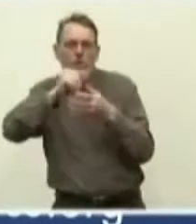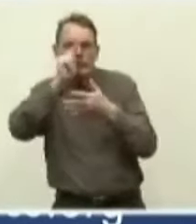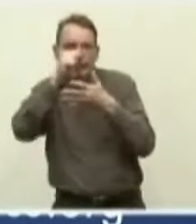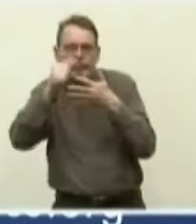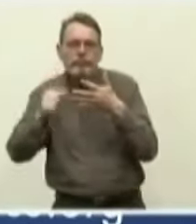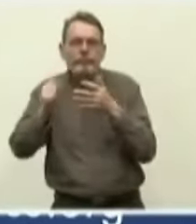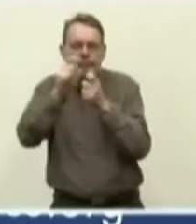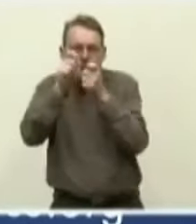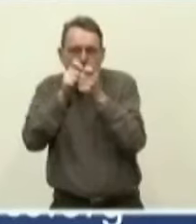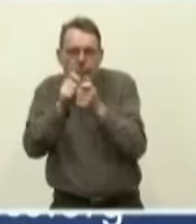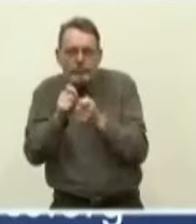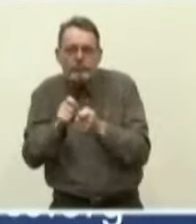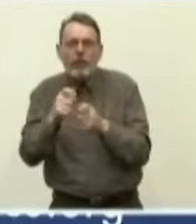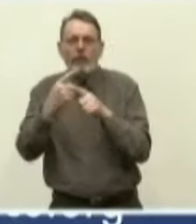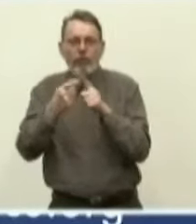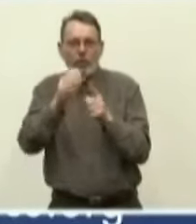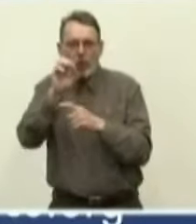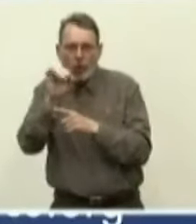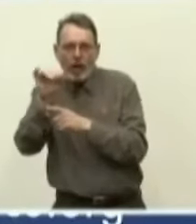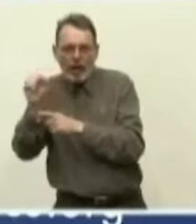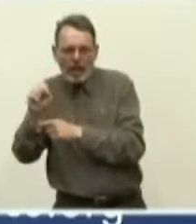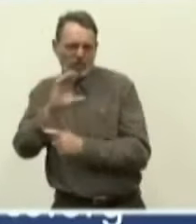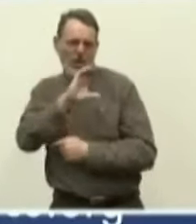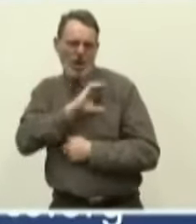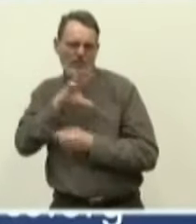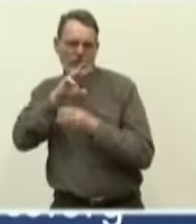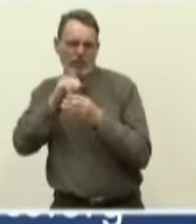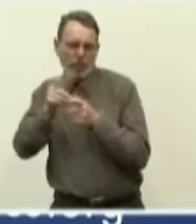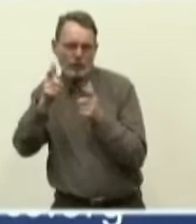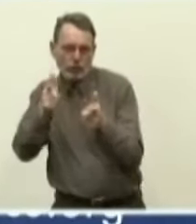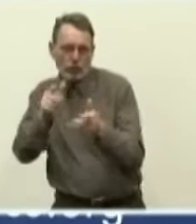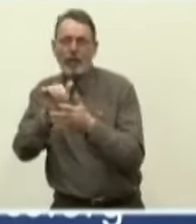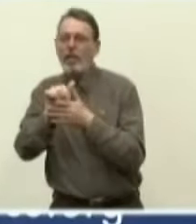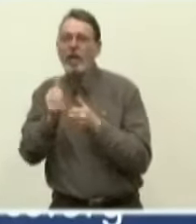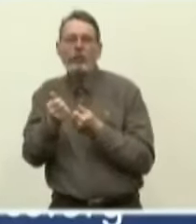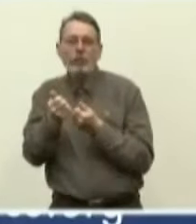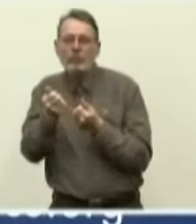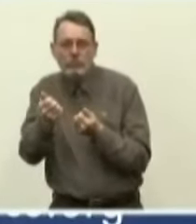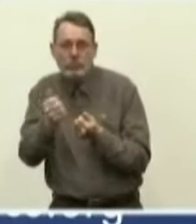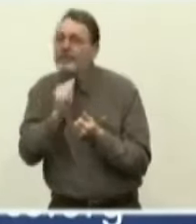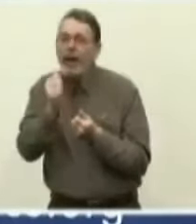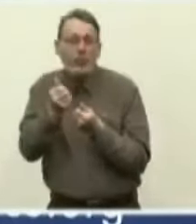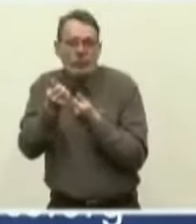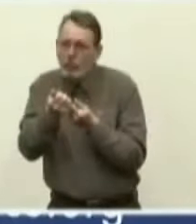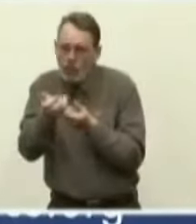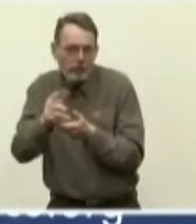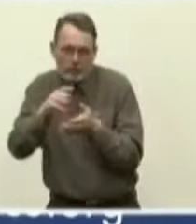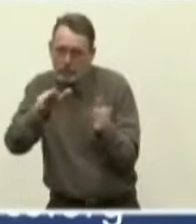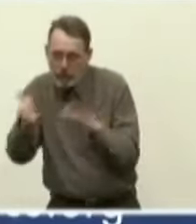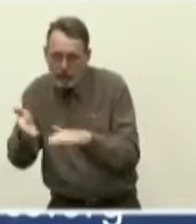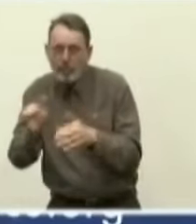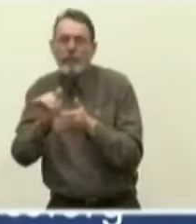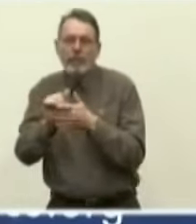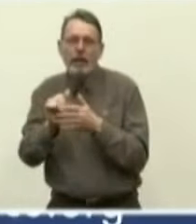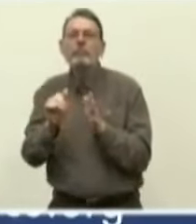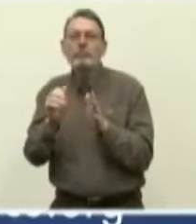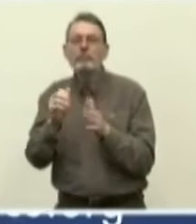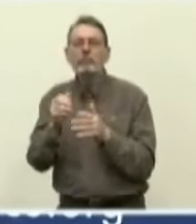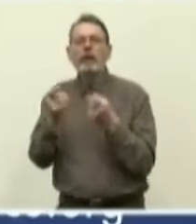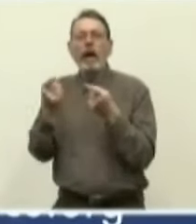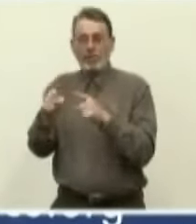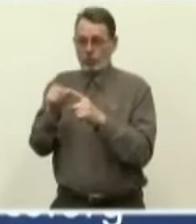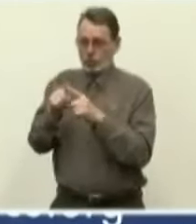an officer-involved shooting incident that resulted in non-life-threatening injuries to Mr. Xavier Pittman Jr.